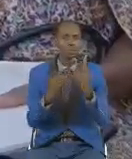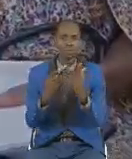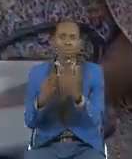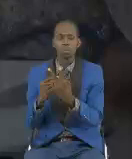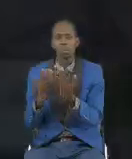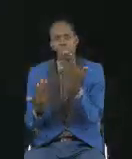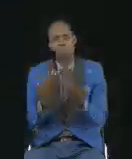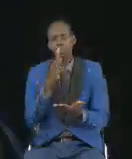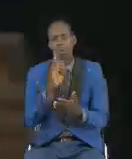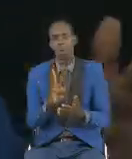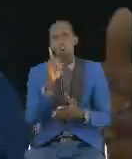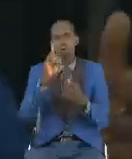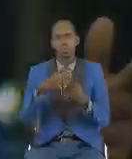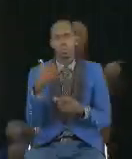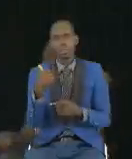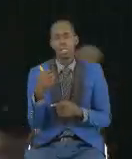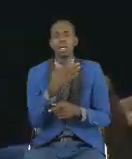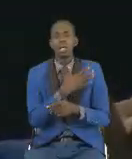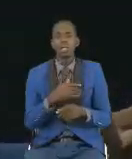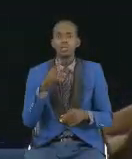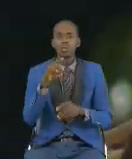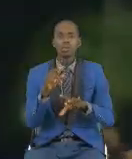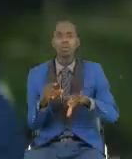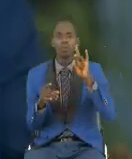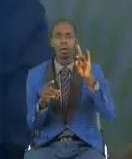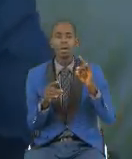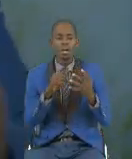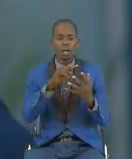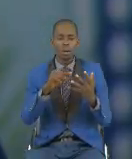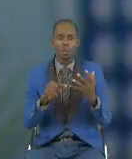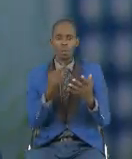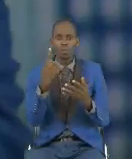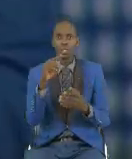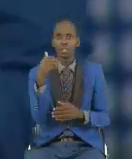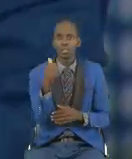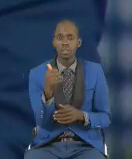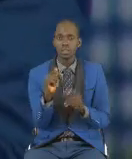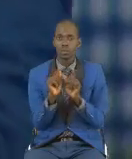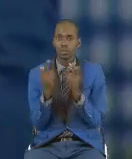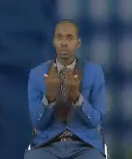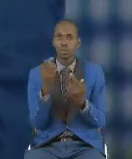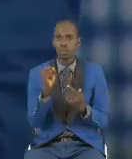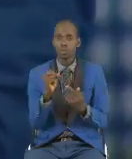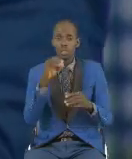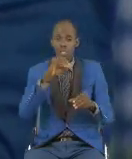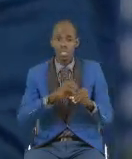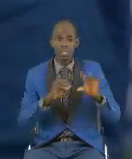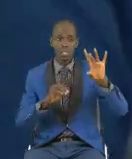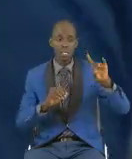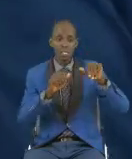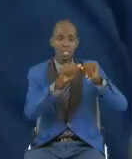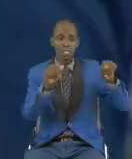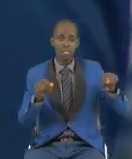10. And you find among the 10, in 8 areas of your life out